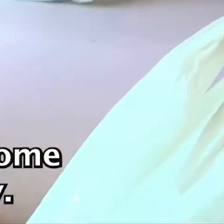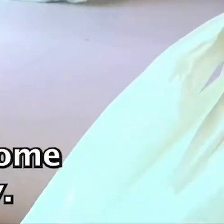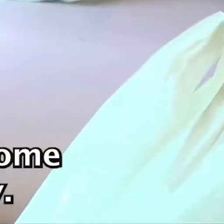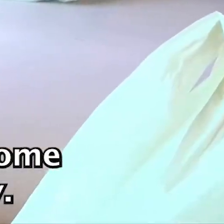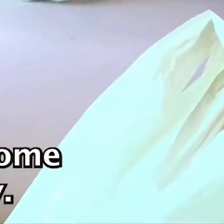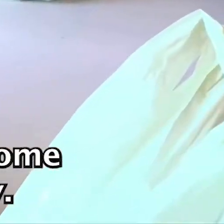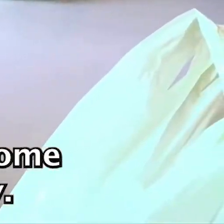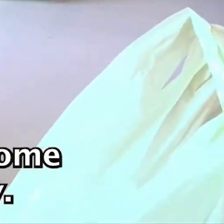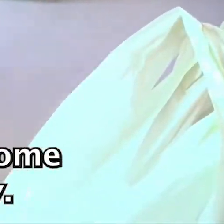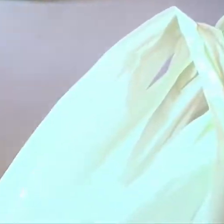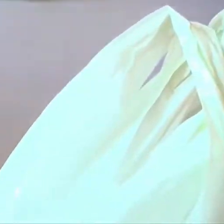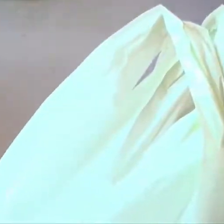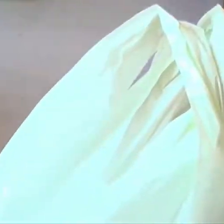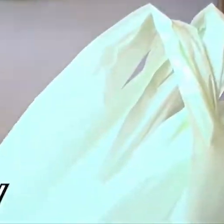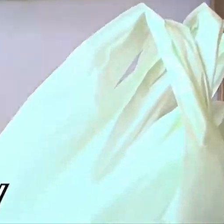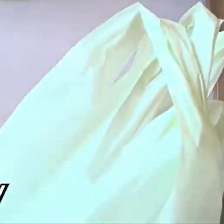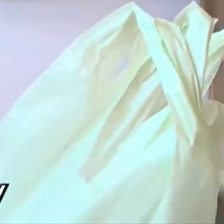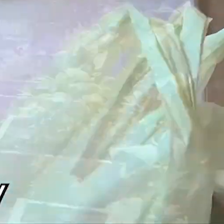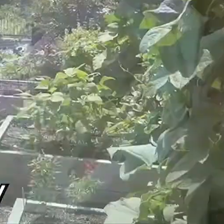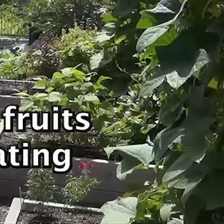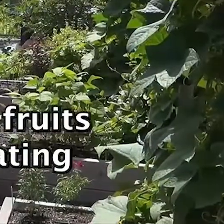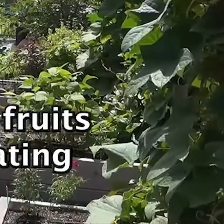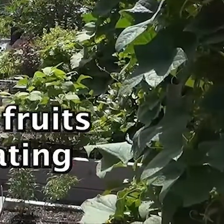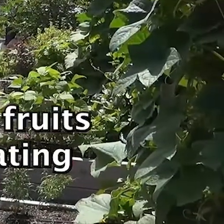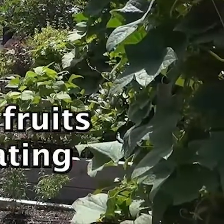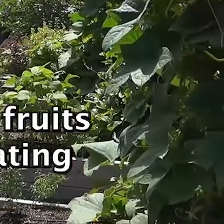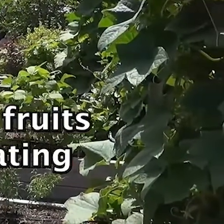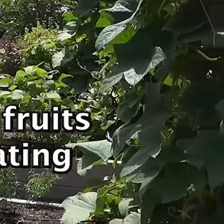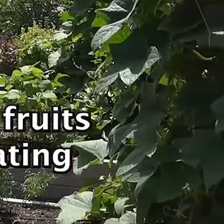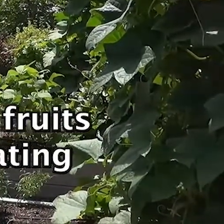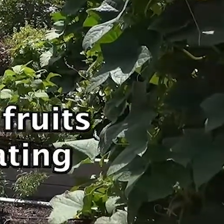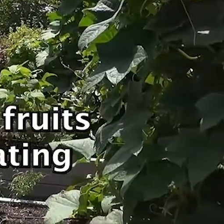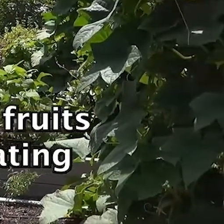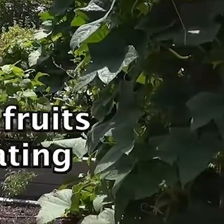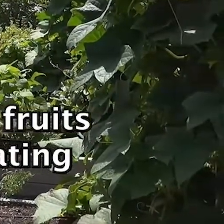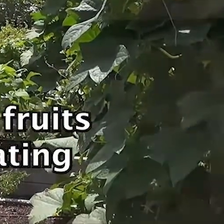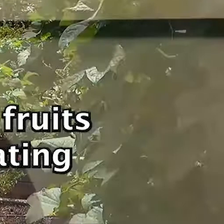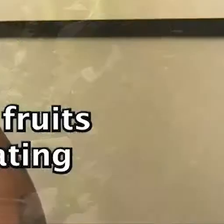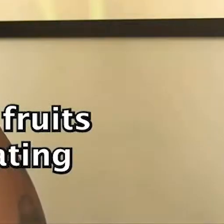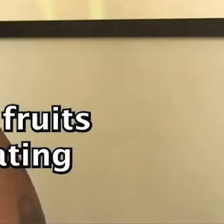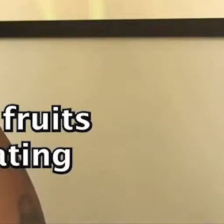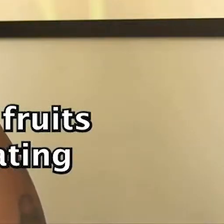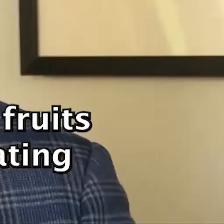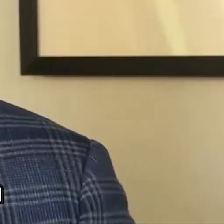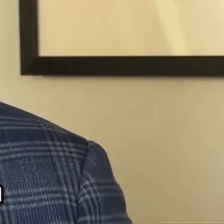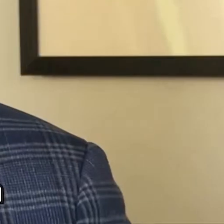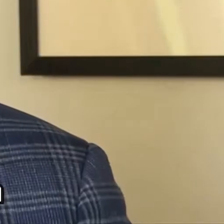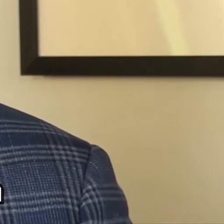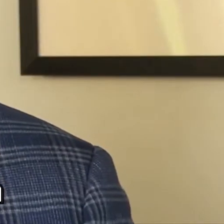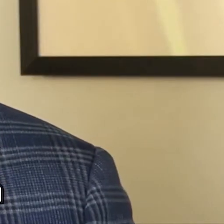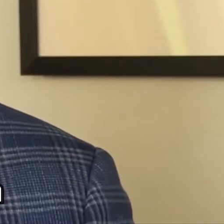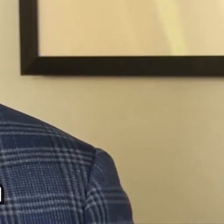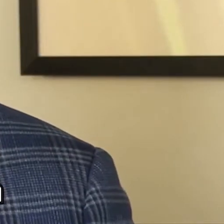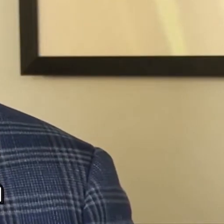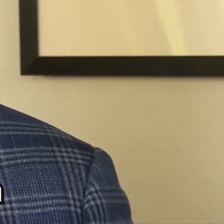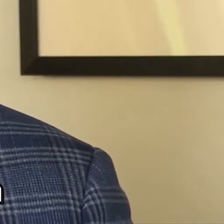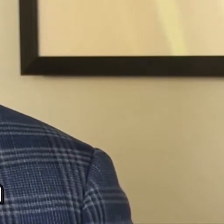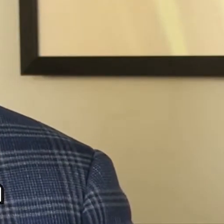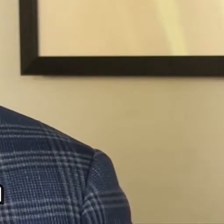get groceries daily. Monday through Friday is fresh produce, fresh fruits, so that we know that they're eating healthy. The program